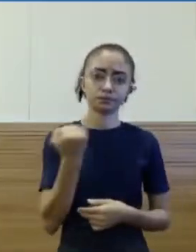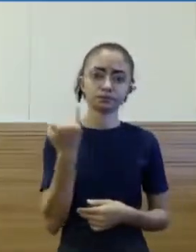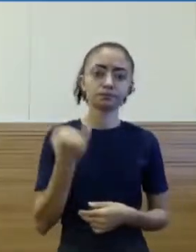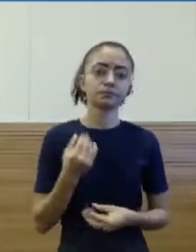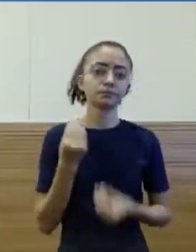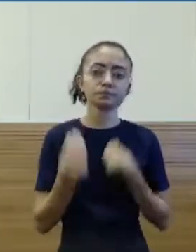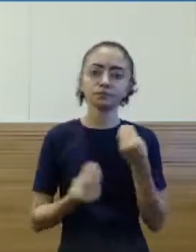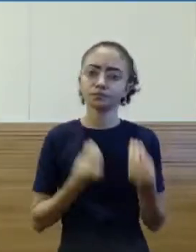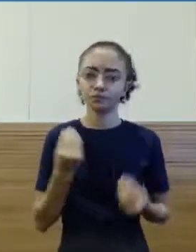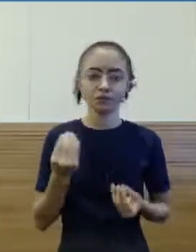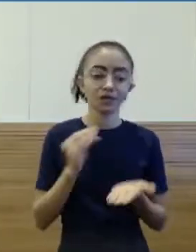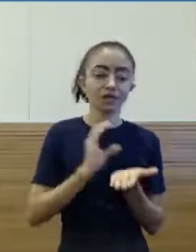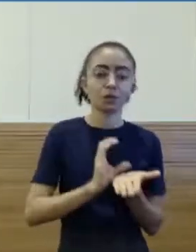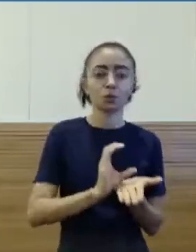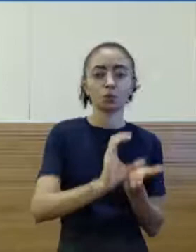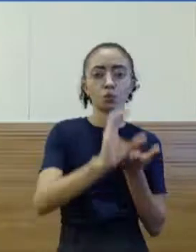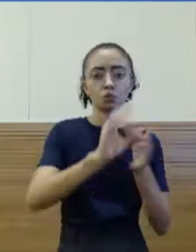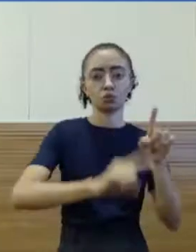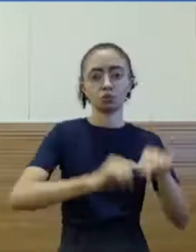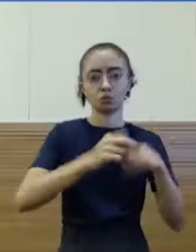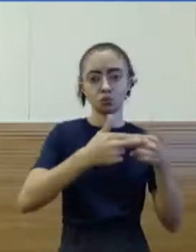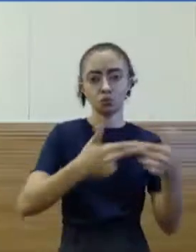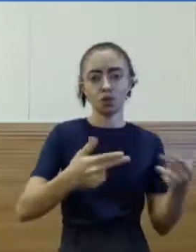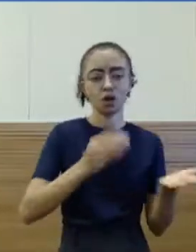economic resources